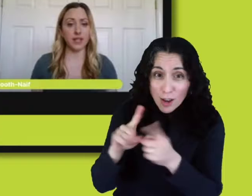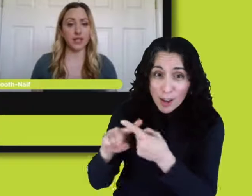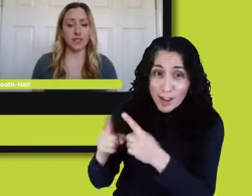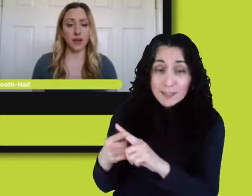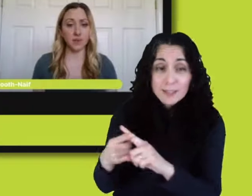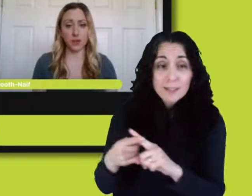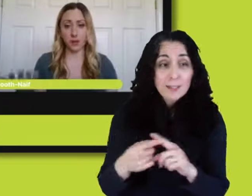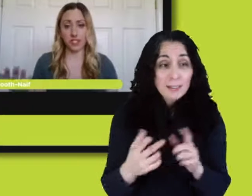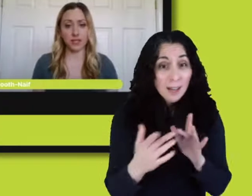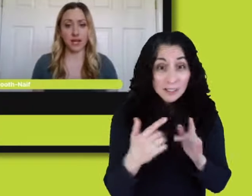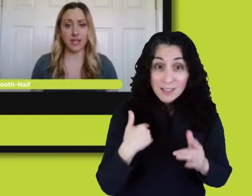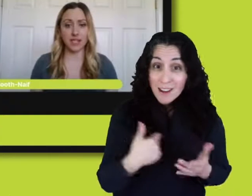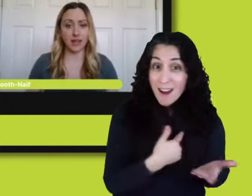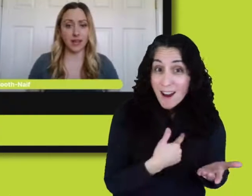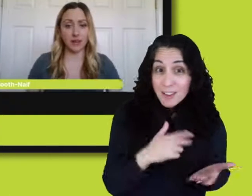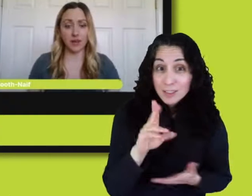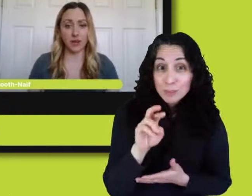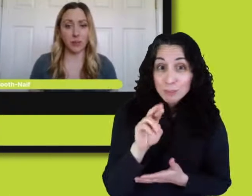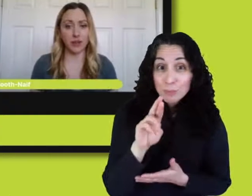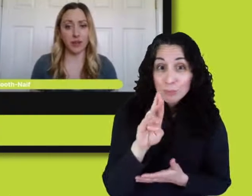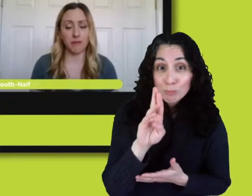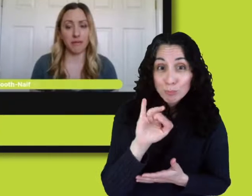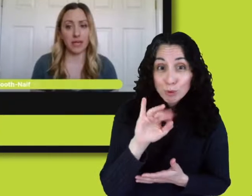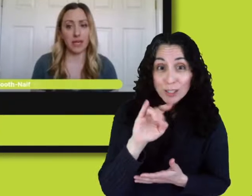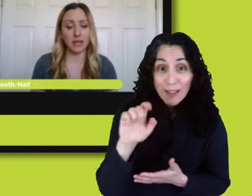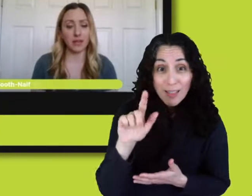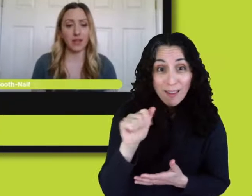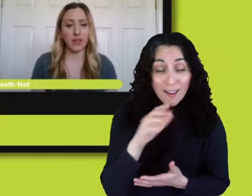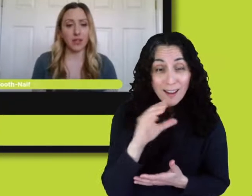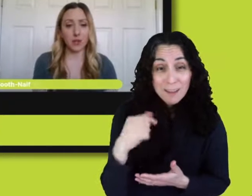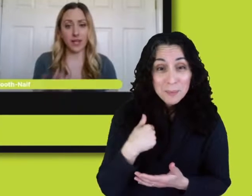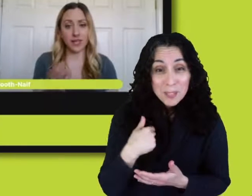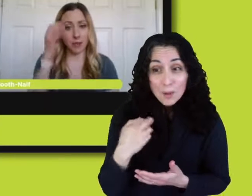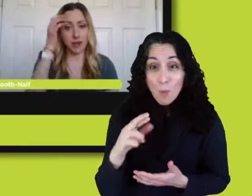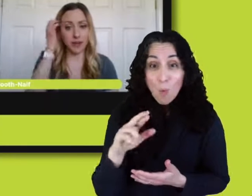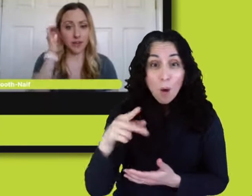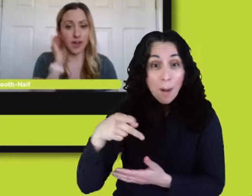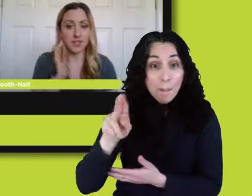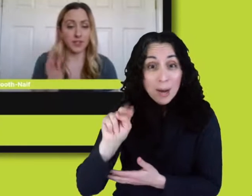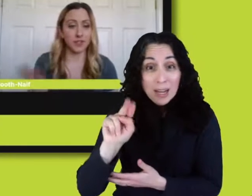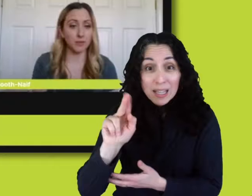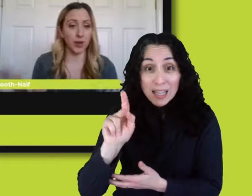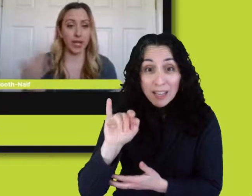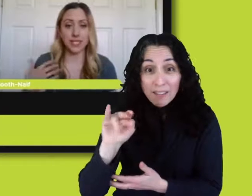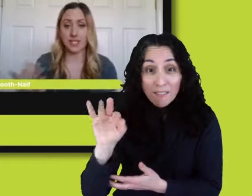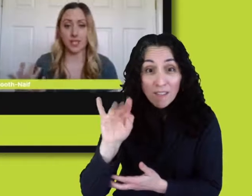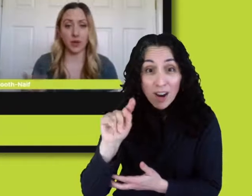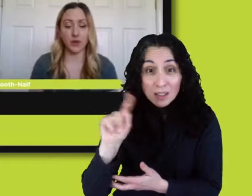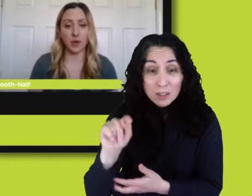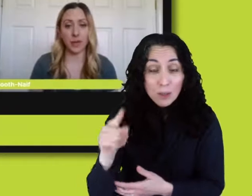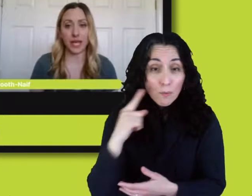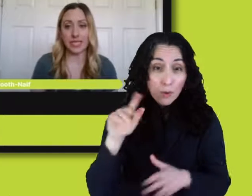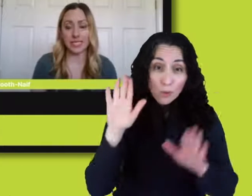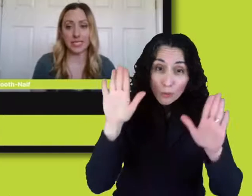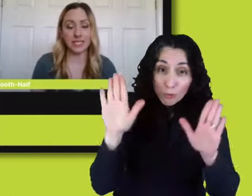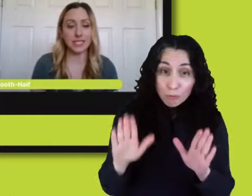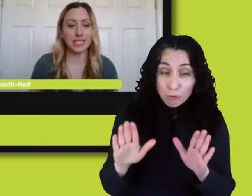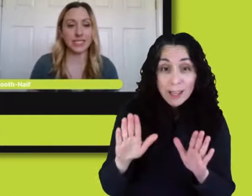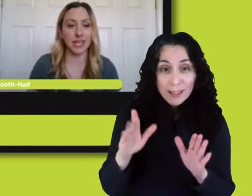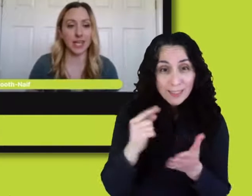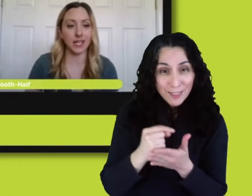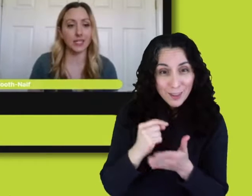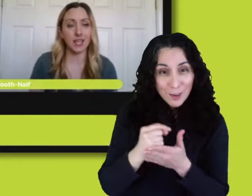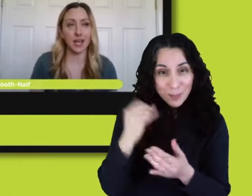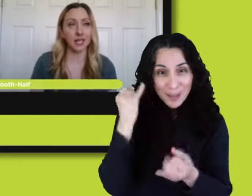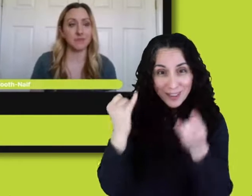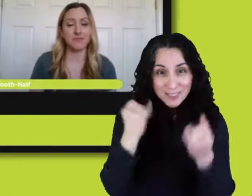to your friends, reach out to us at, Briella and me and you guys at PunkinFutz for some great, therapy